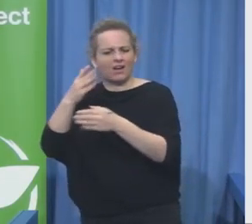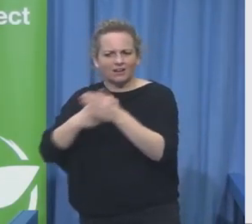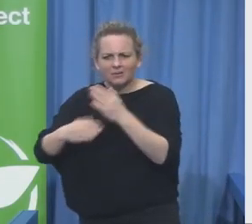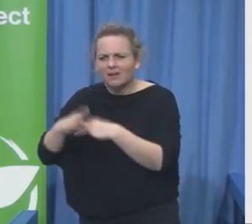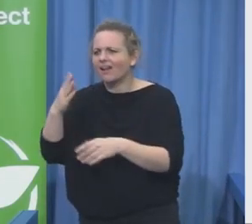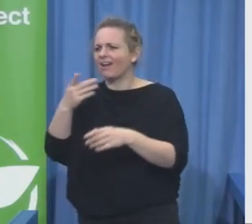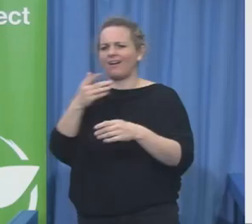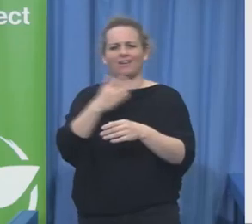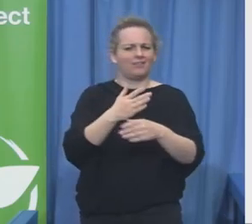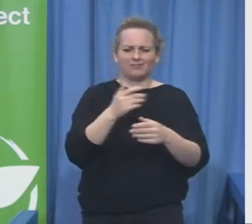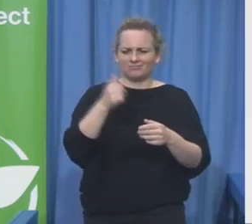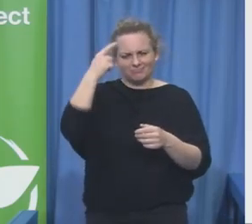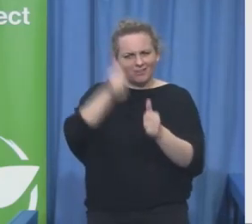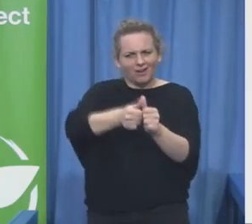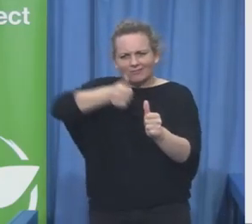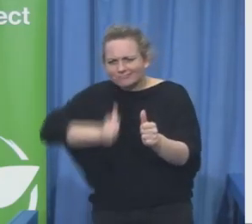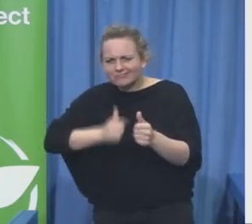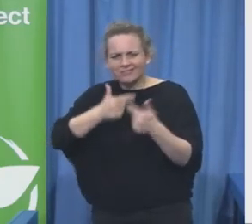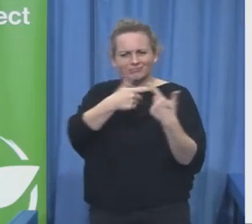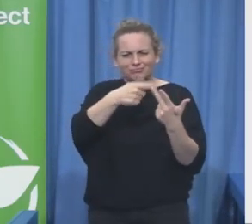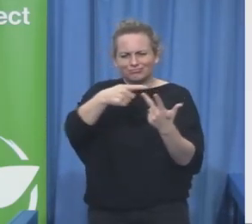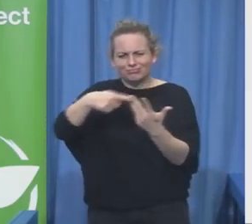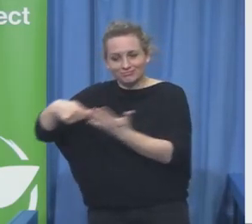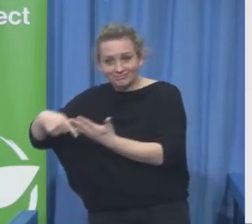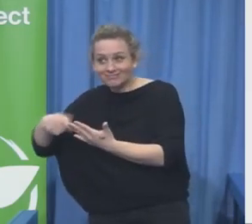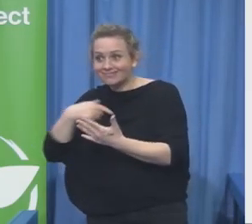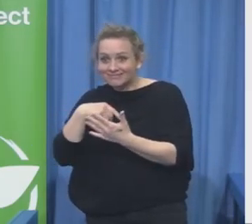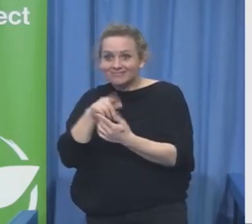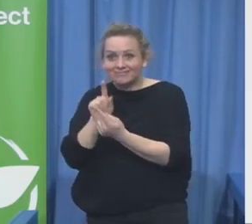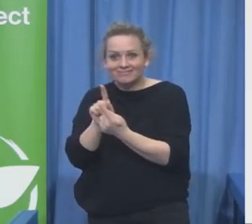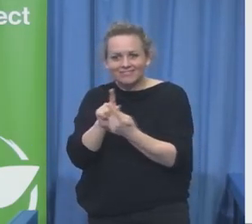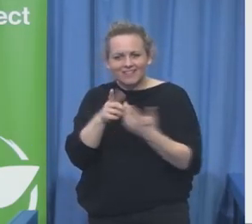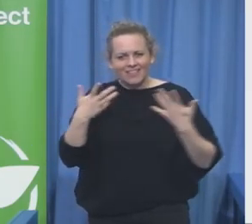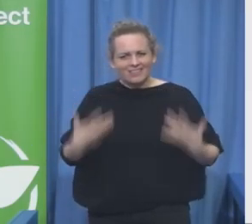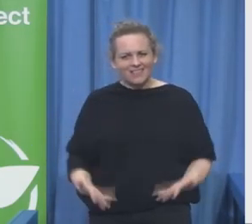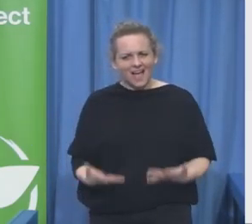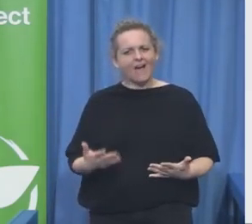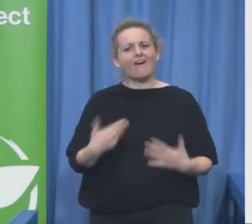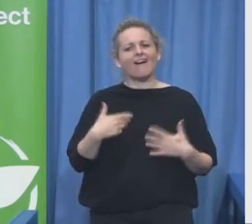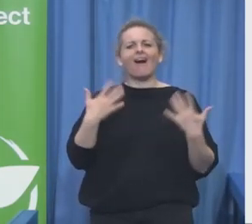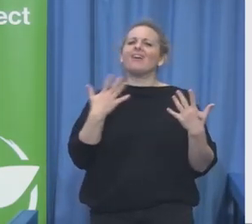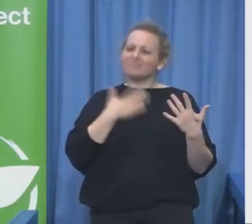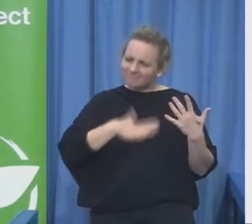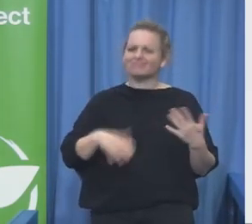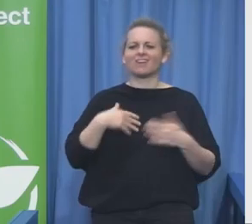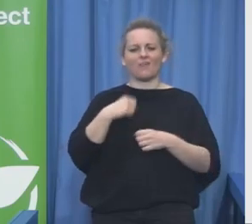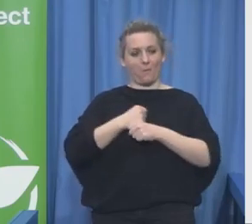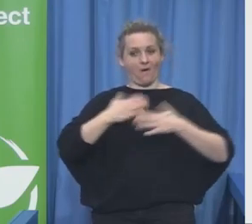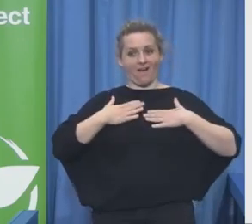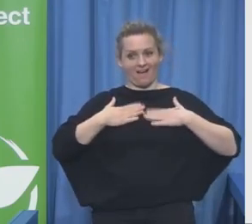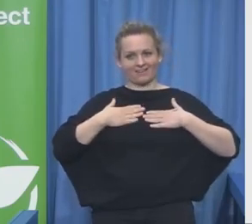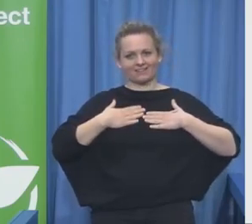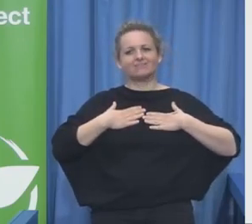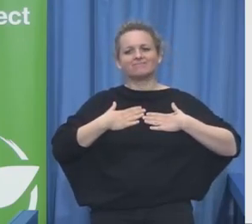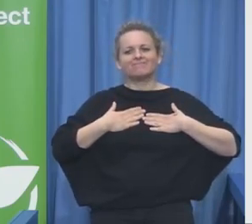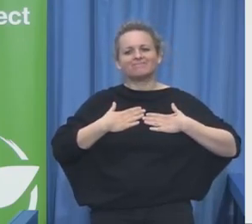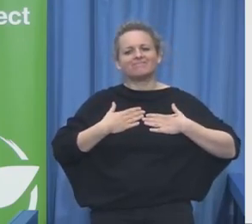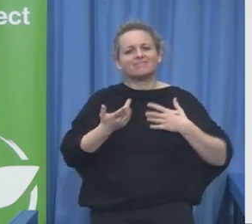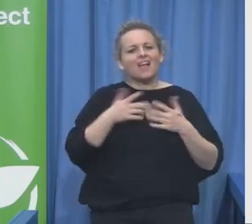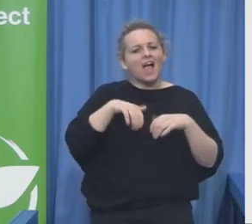to take on a new challenge, which is to spread the word of accessibility to companies all around the world and to change the